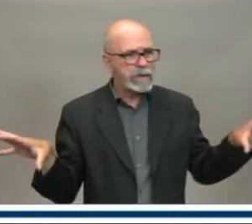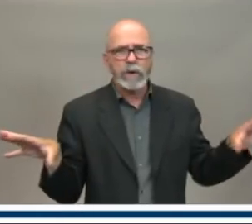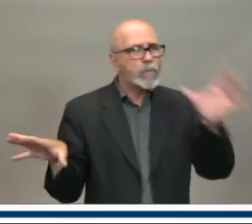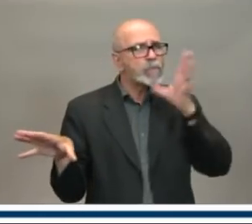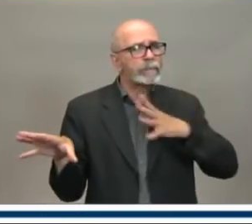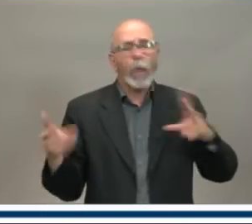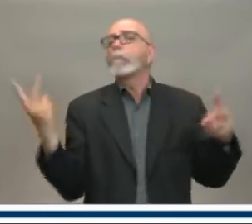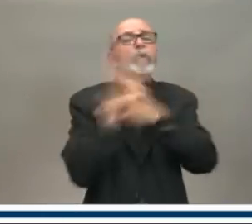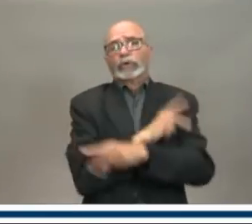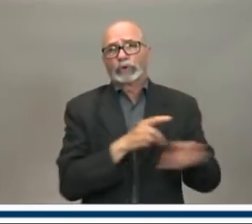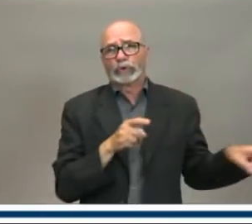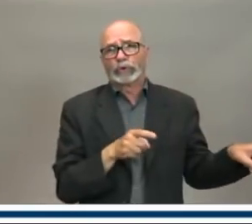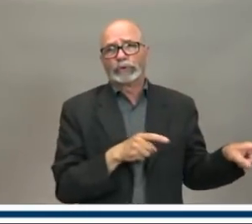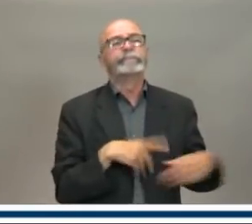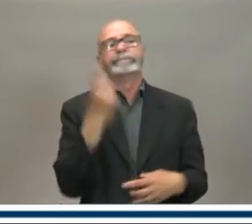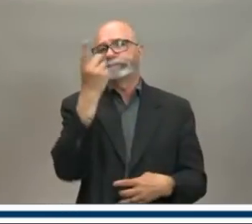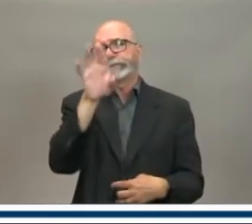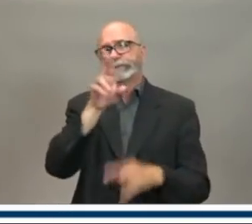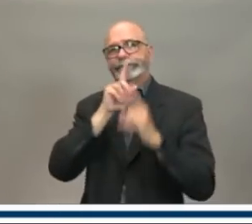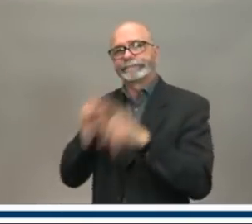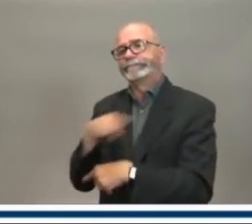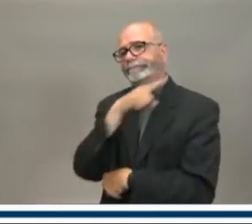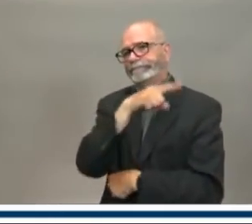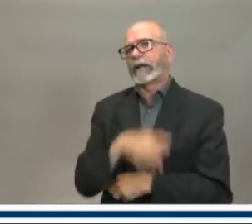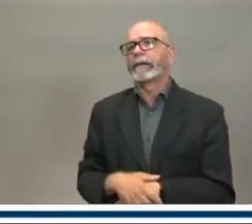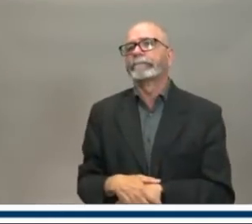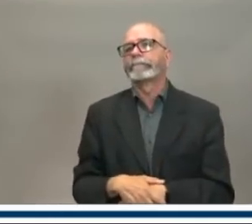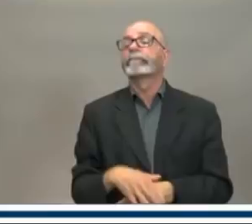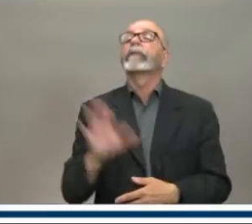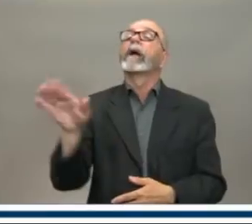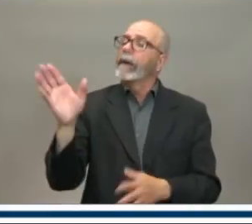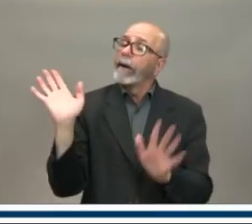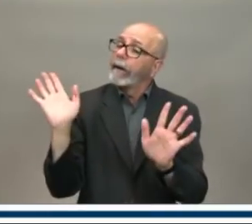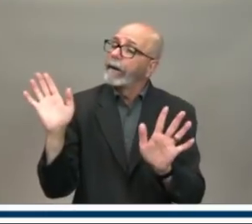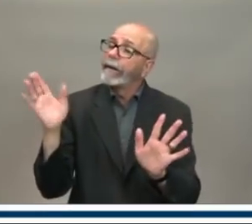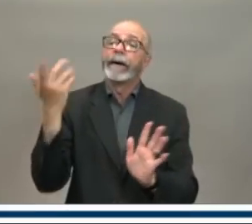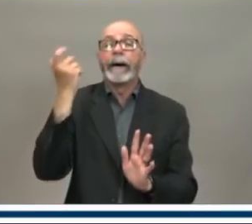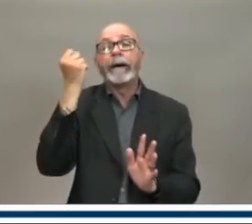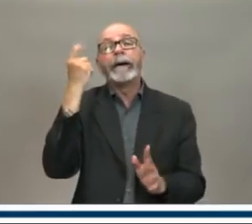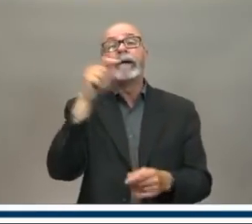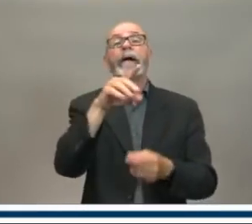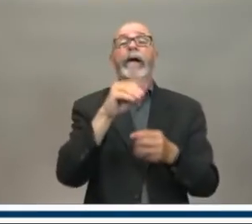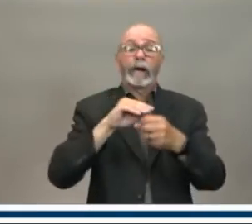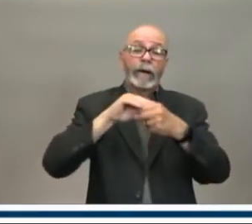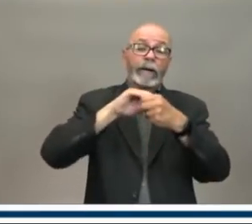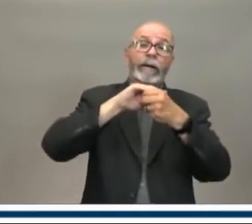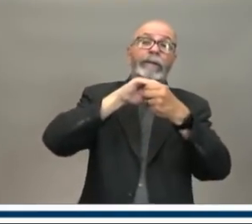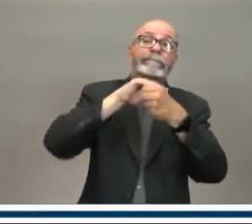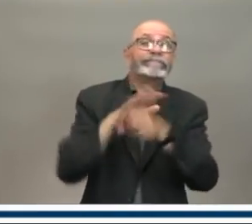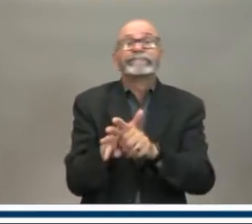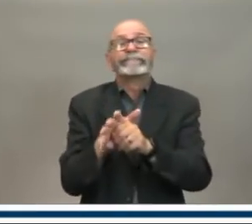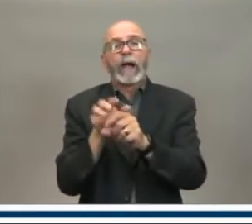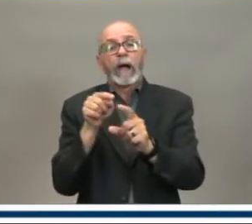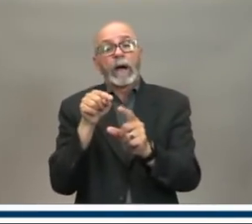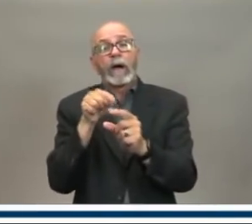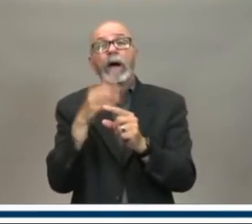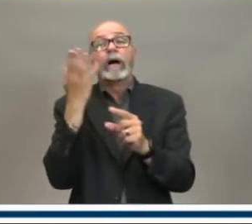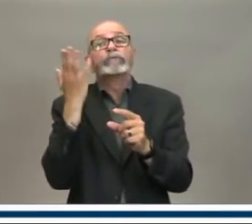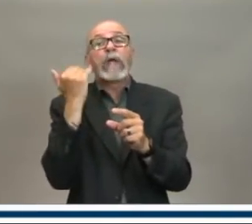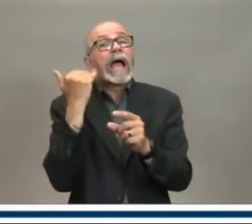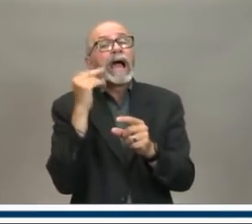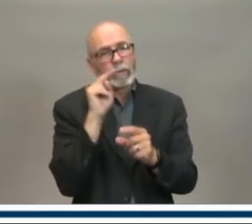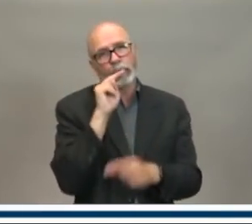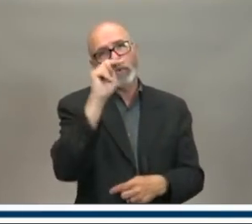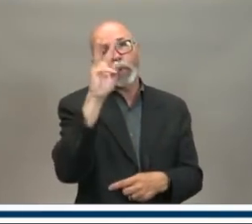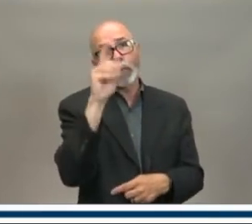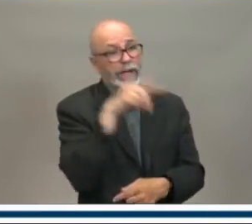really, you look at, as the previous said, a lot of our epidemiology, our numbers have been driven by the significant outbreak in Northwood. We know